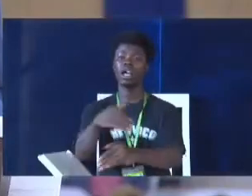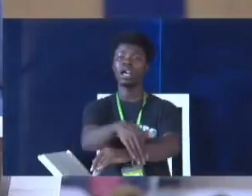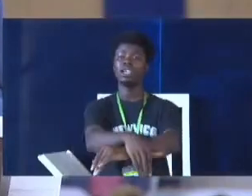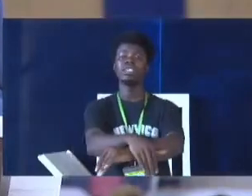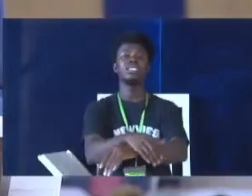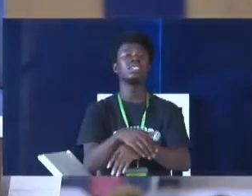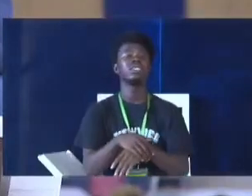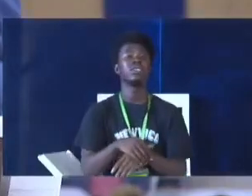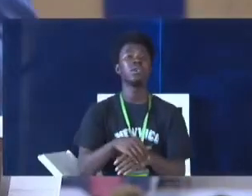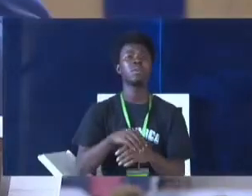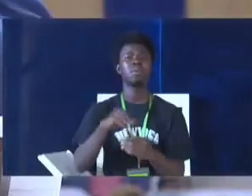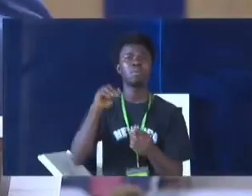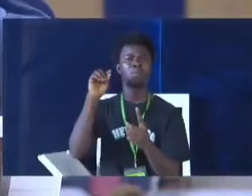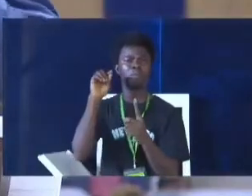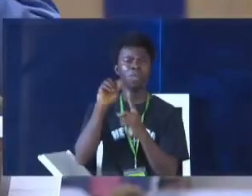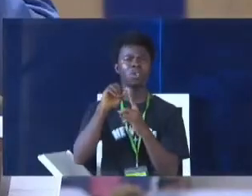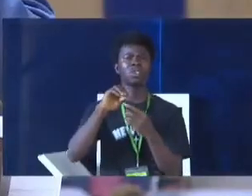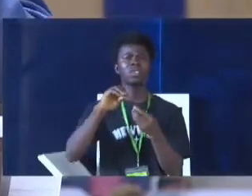Point number two,